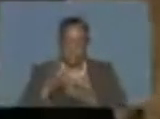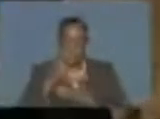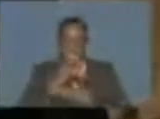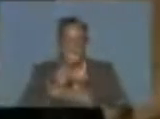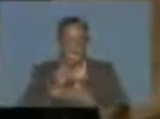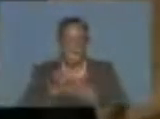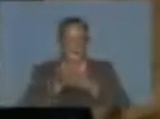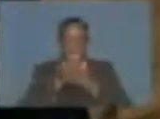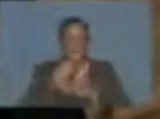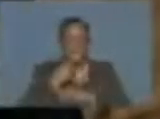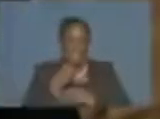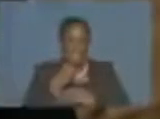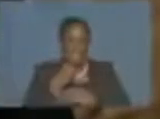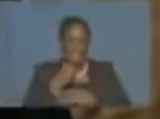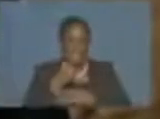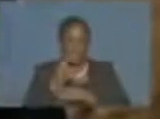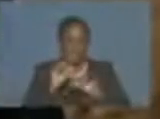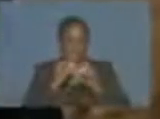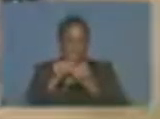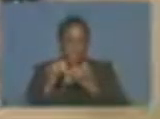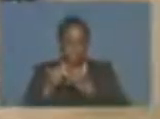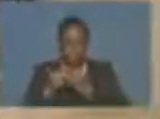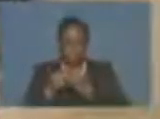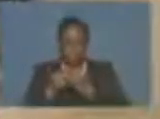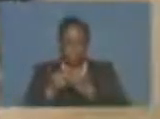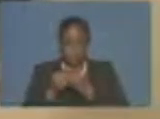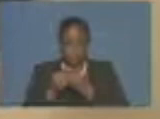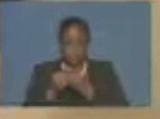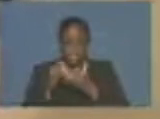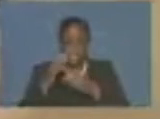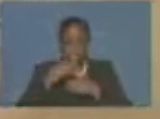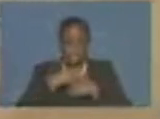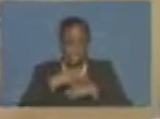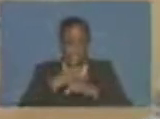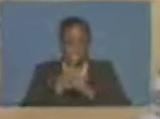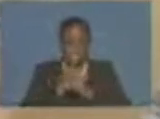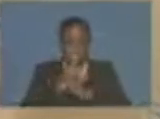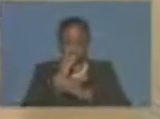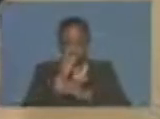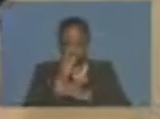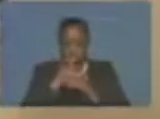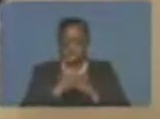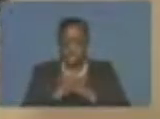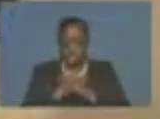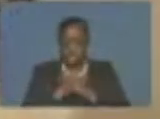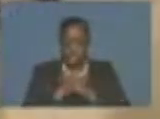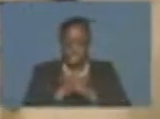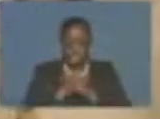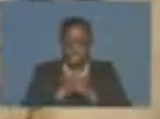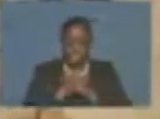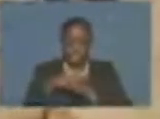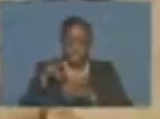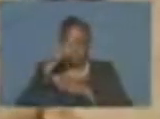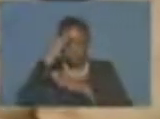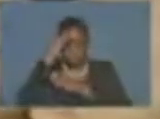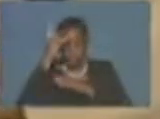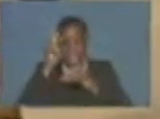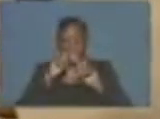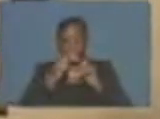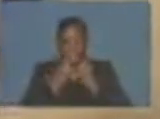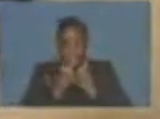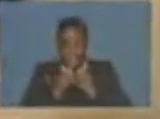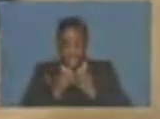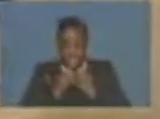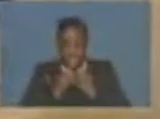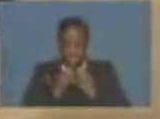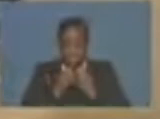cautioned members of the Neighborhood Watch Council against transcending their assigned role. Fighting crime is a team effort, and how can we do it?